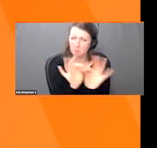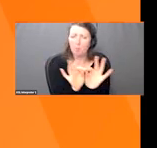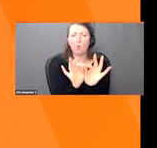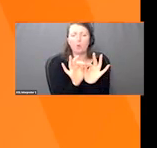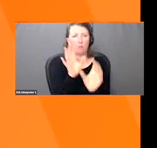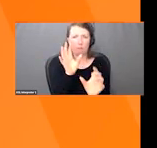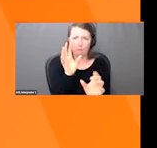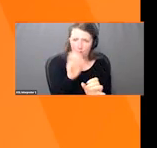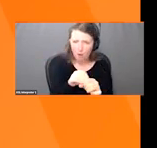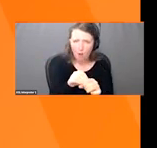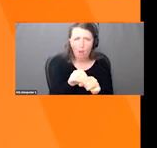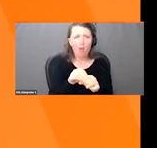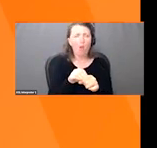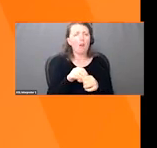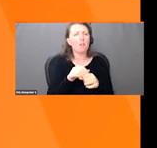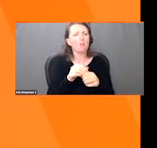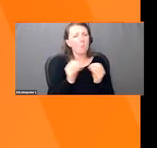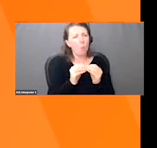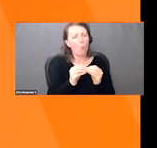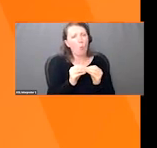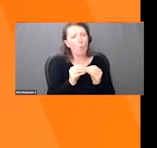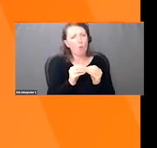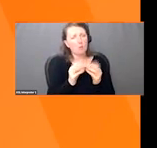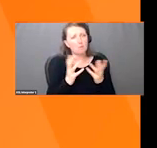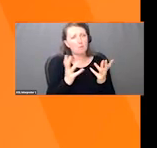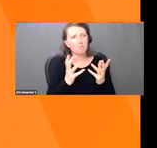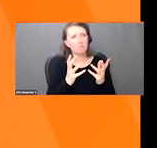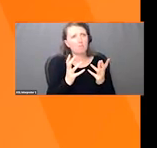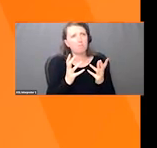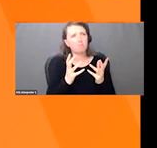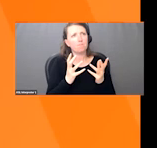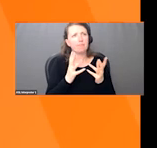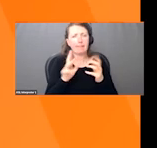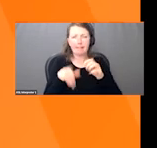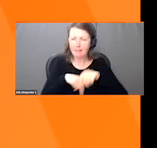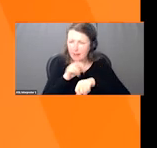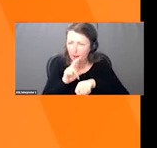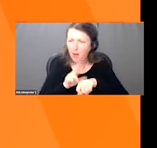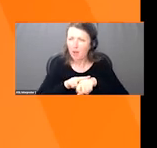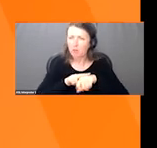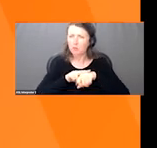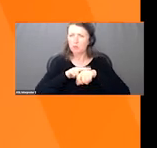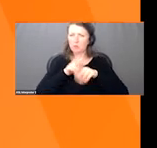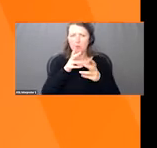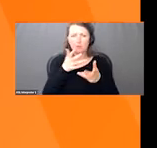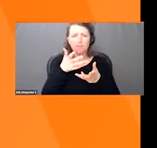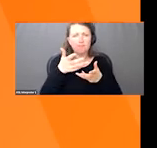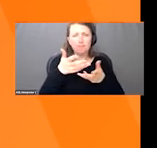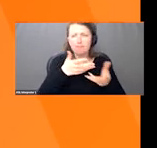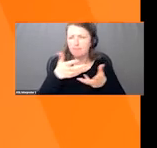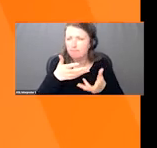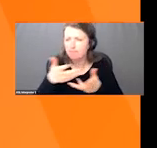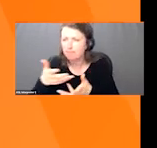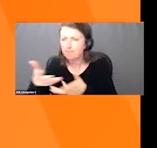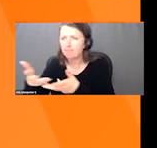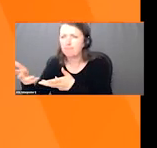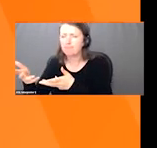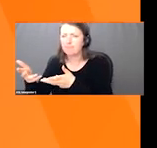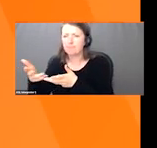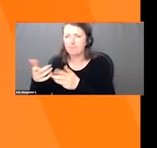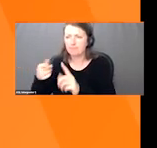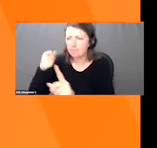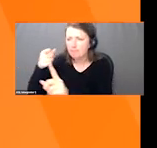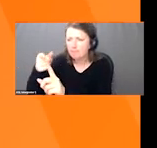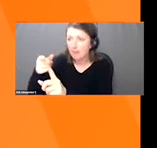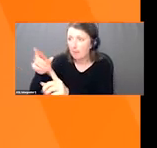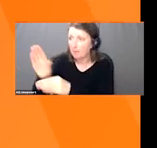So typically we're taking a more organic approach to this, where it's like, I want the owner of the business connecting